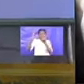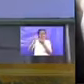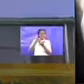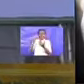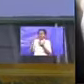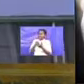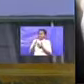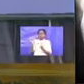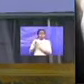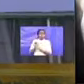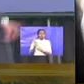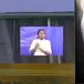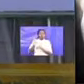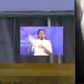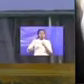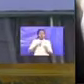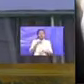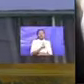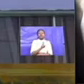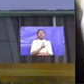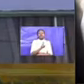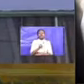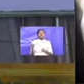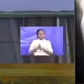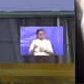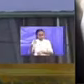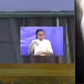of. And you finance it.